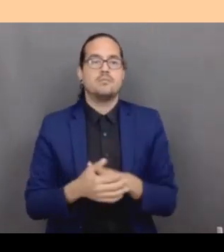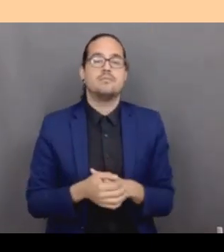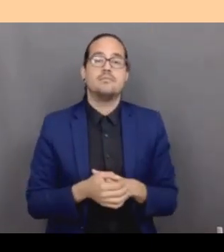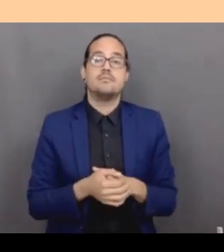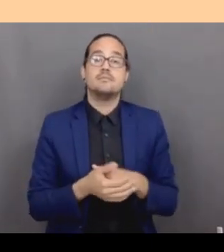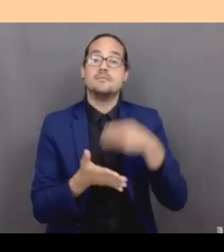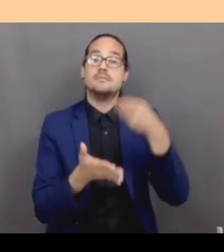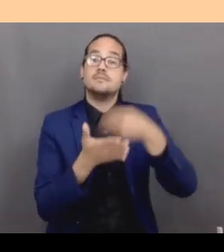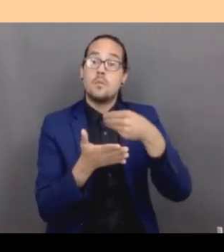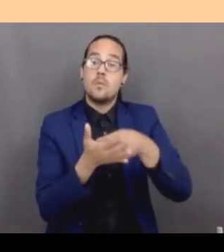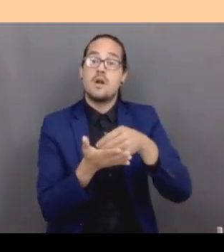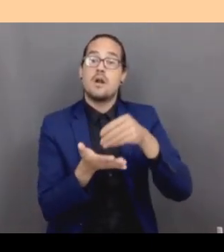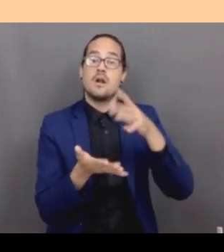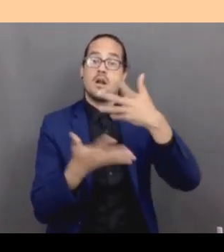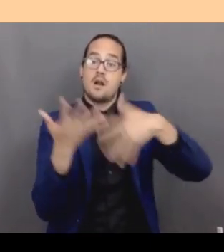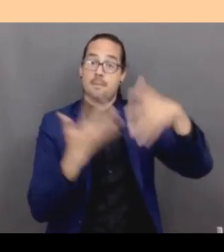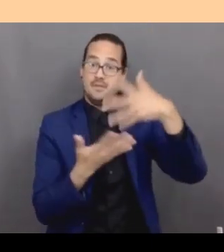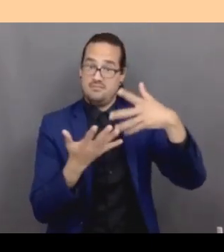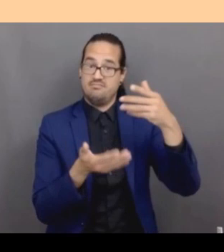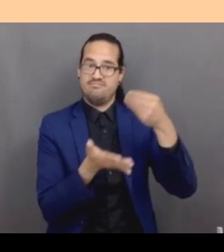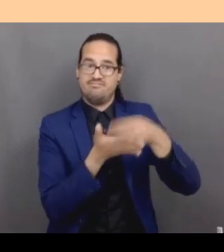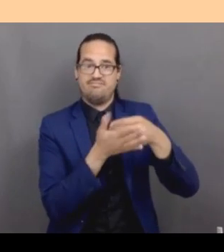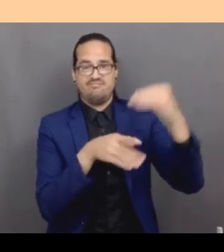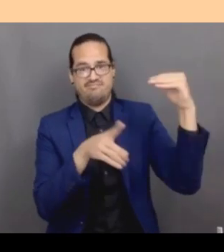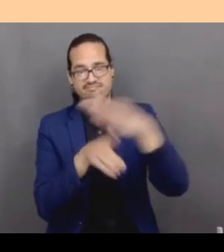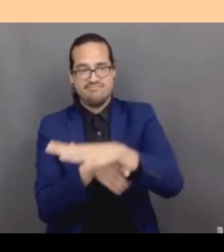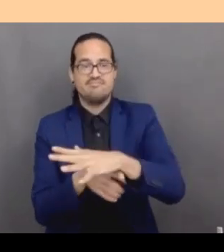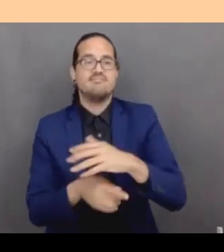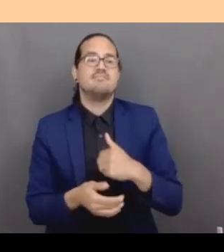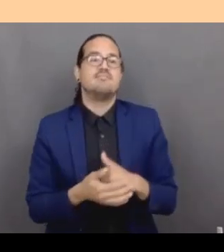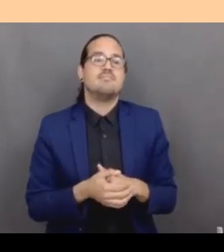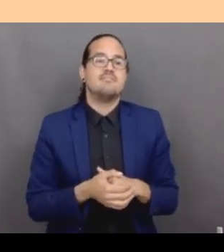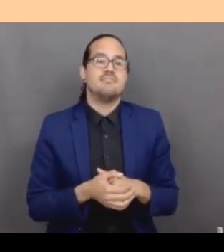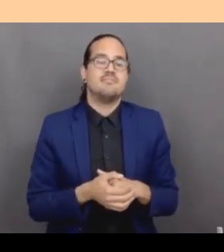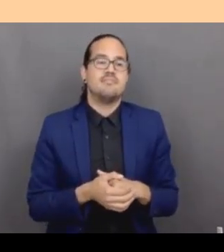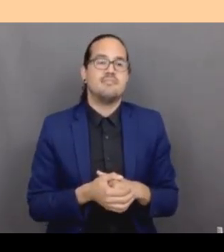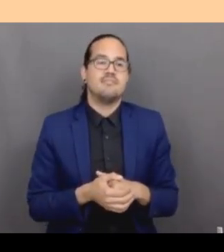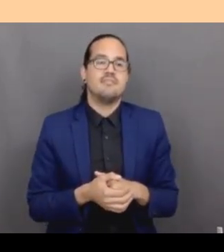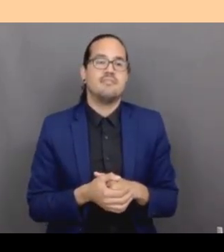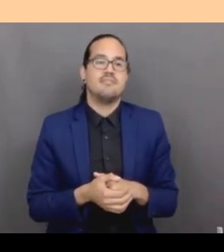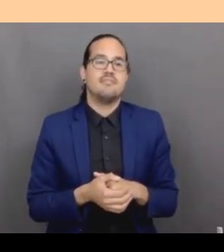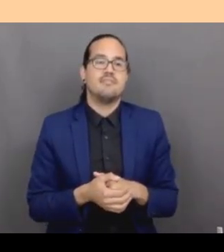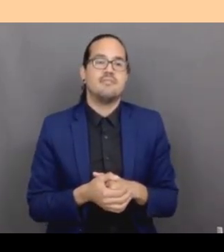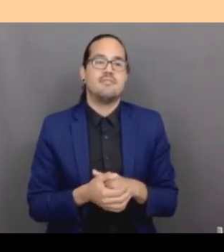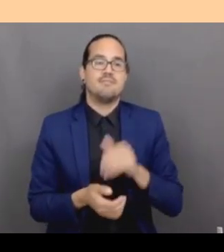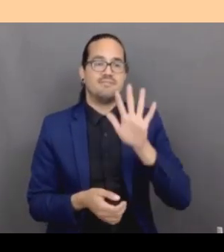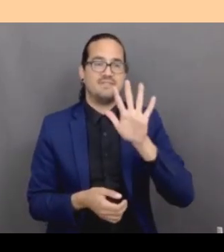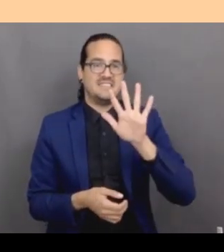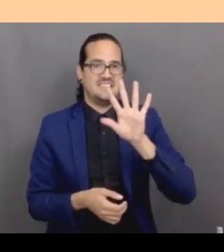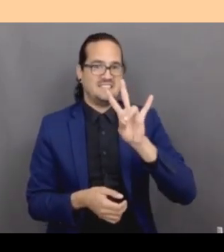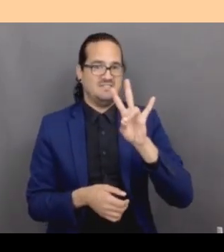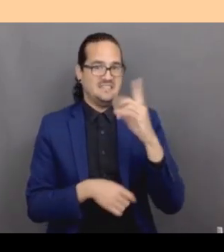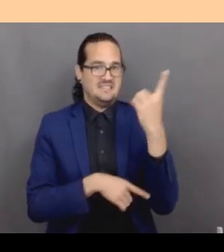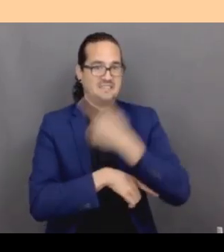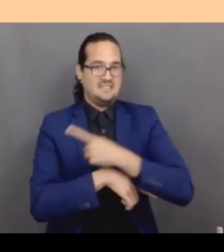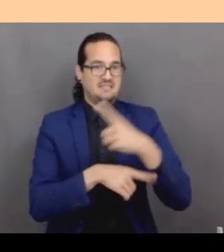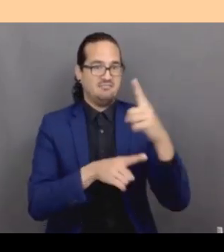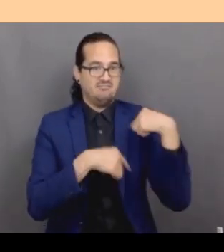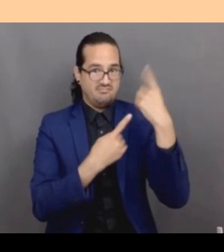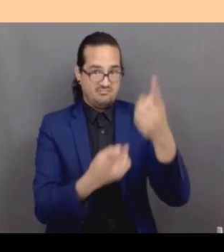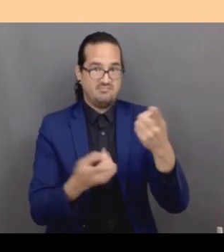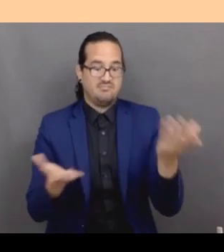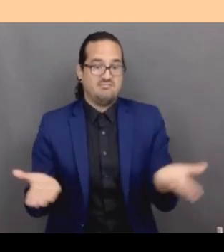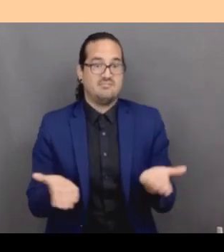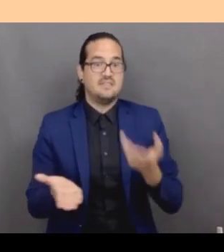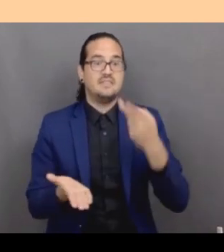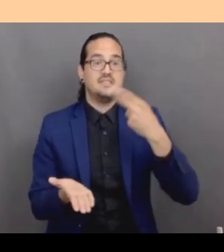past 57 days, the Health and Human Services Department has been working with other partners and with other staff from the County of